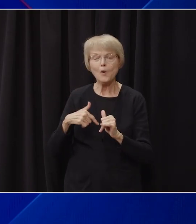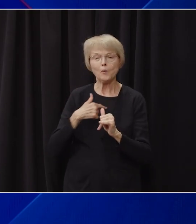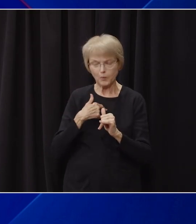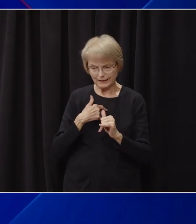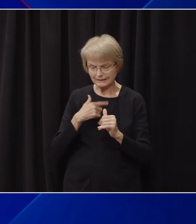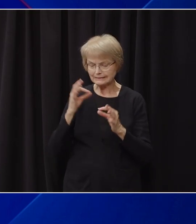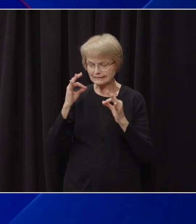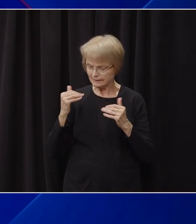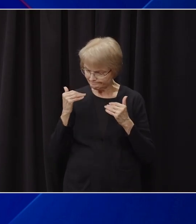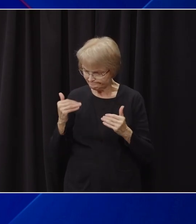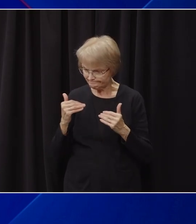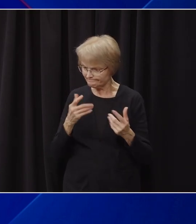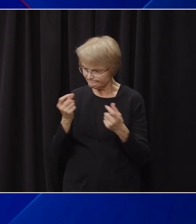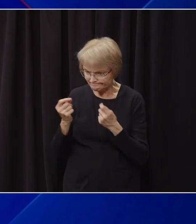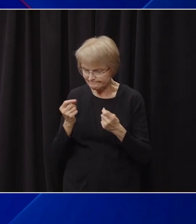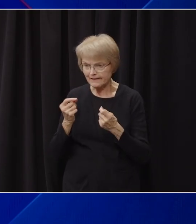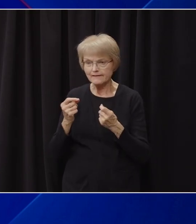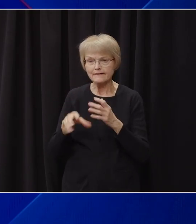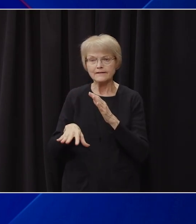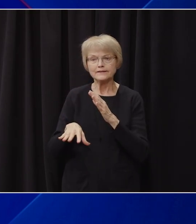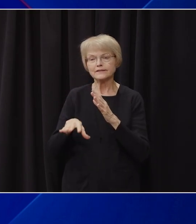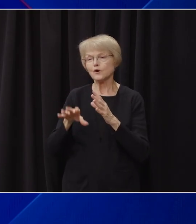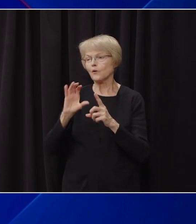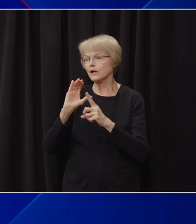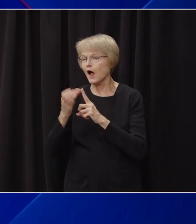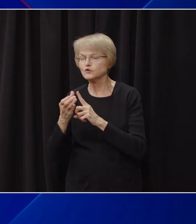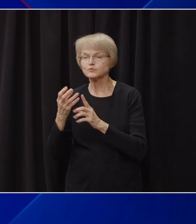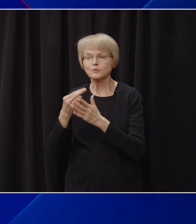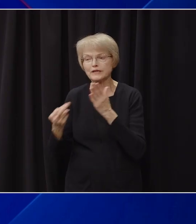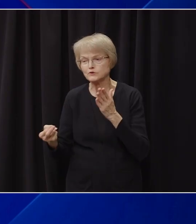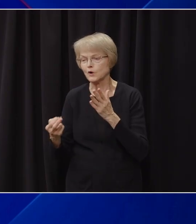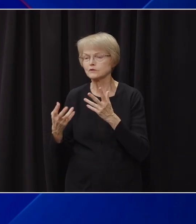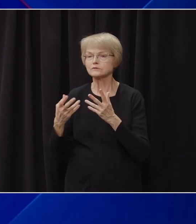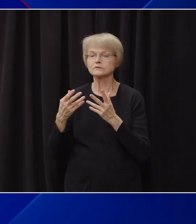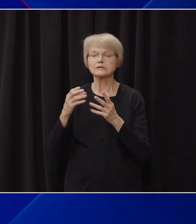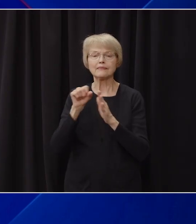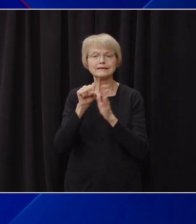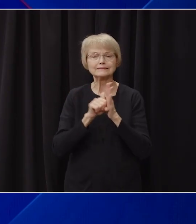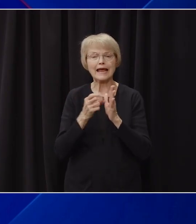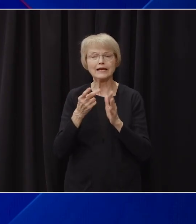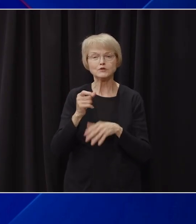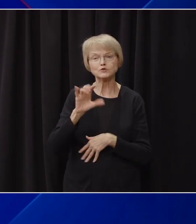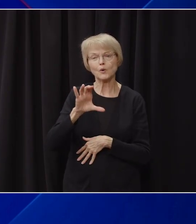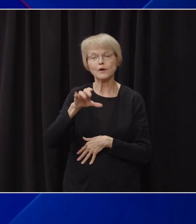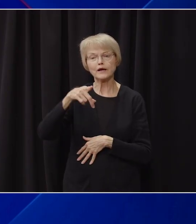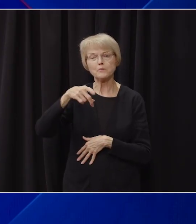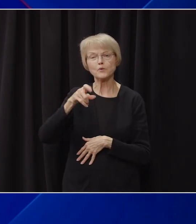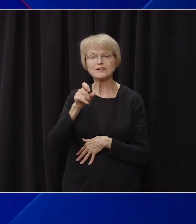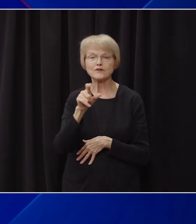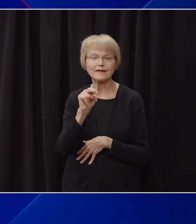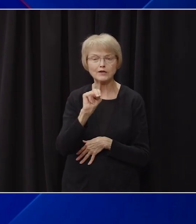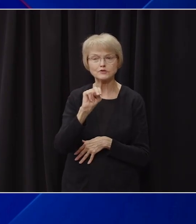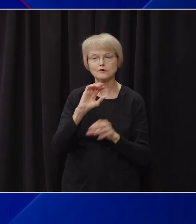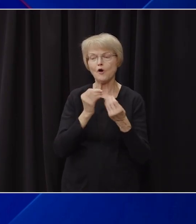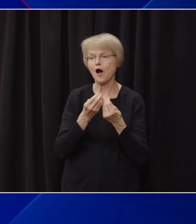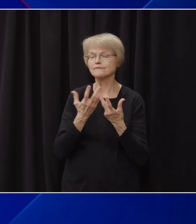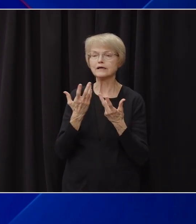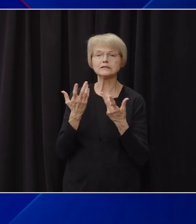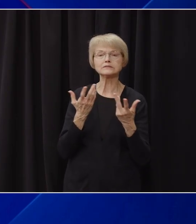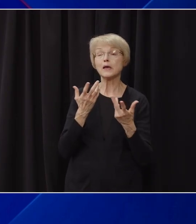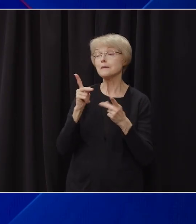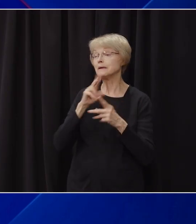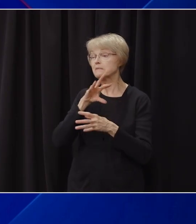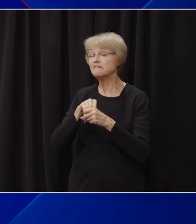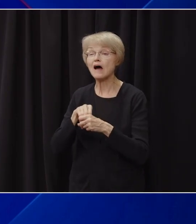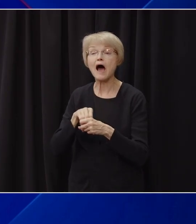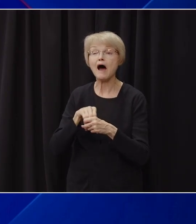in front of cultural resources, the State Historic Preservation Office. We talk with stakeholders about what we're going to be doing